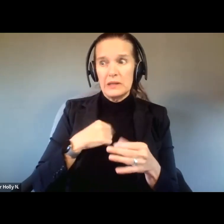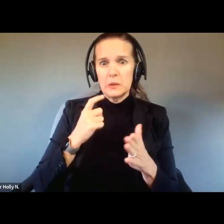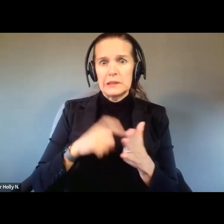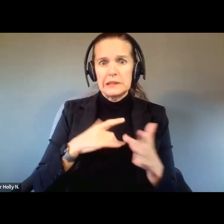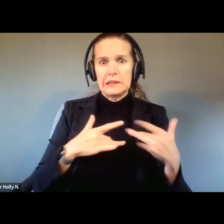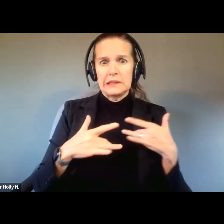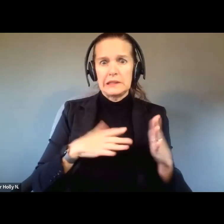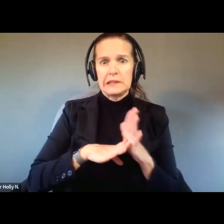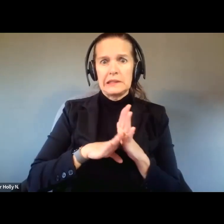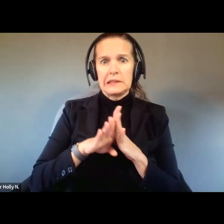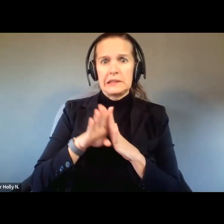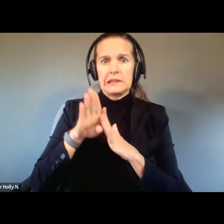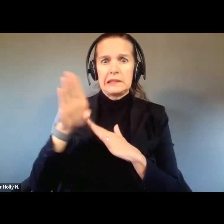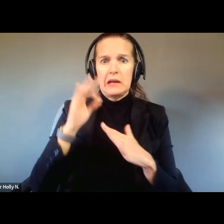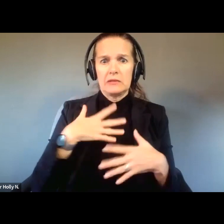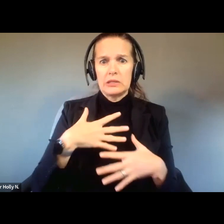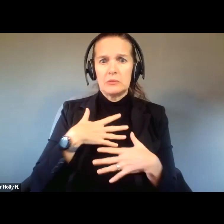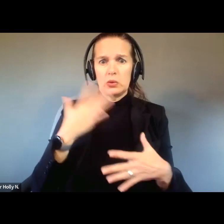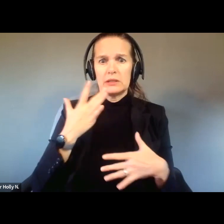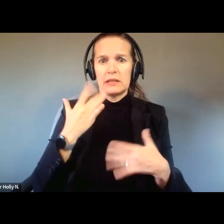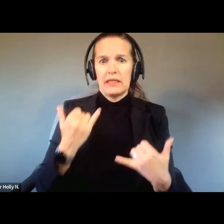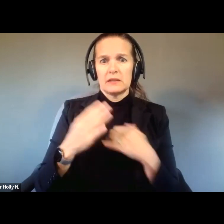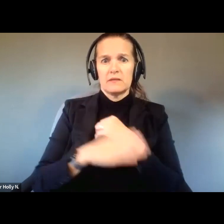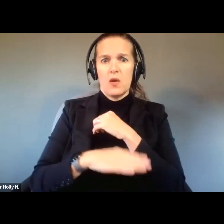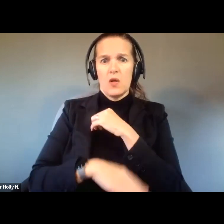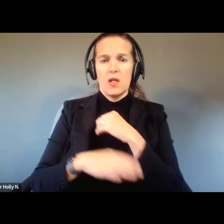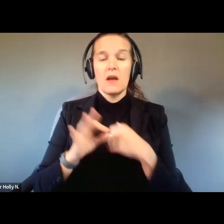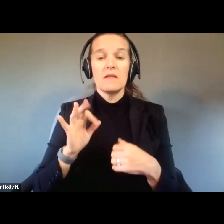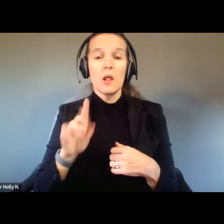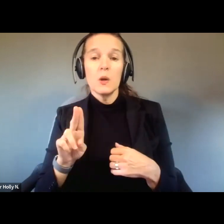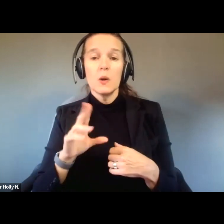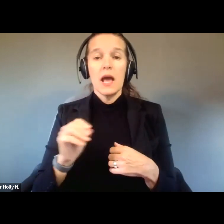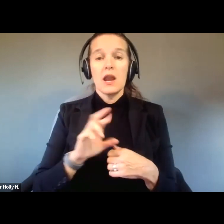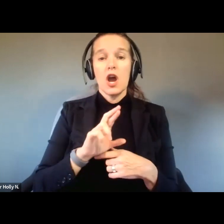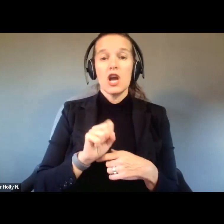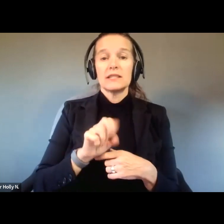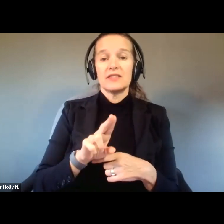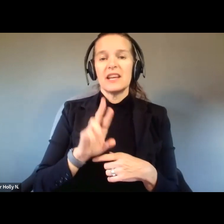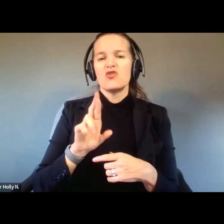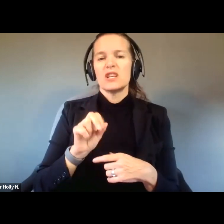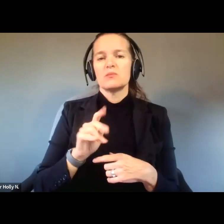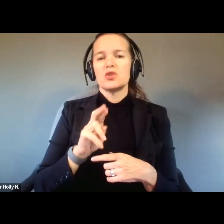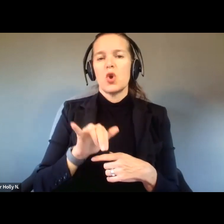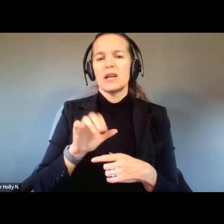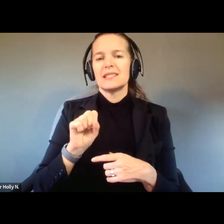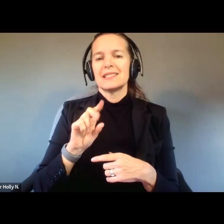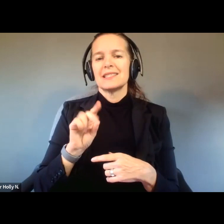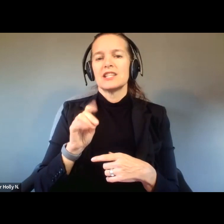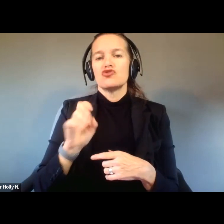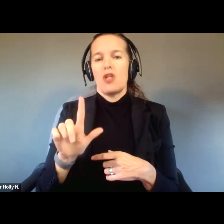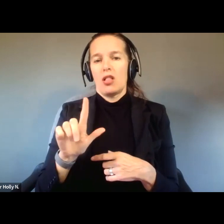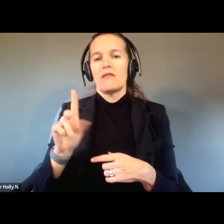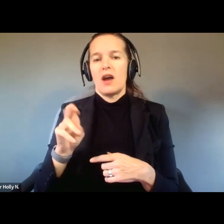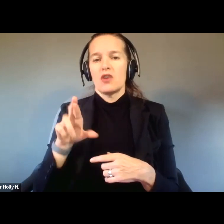increase in respiratory illnesses this fall. Flu and RSV, respiratory syncytial virus, are especially